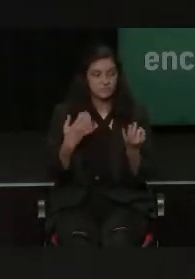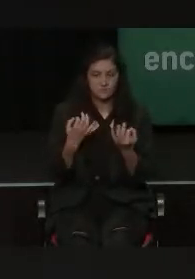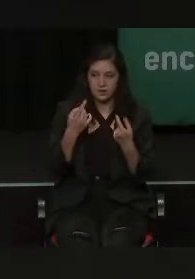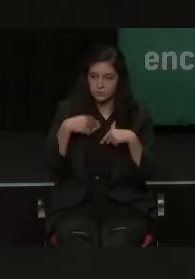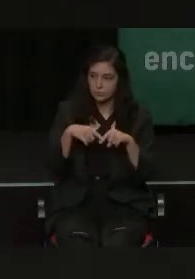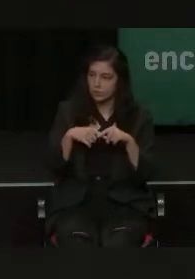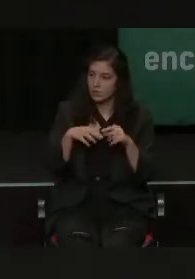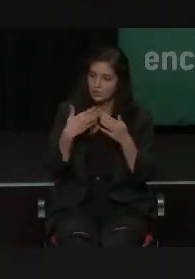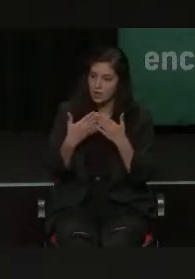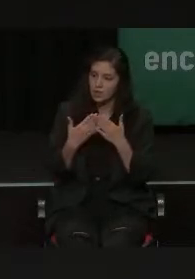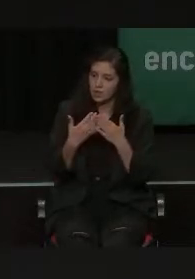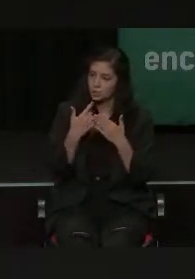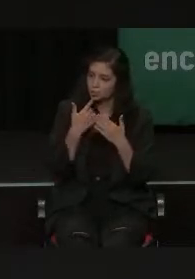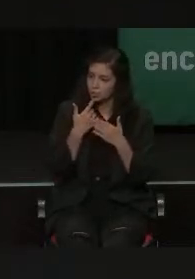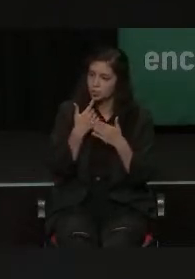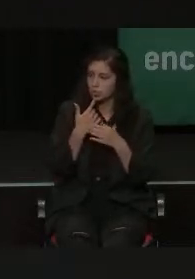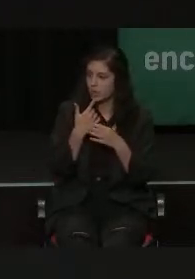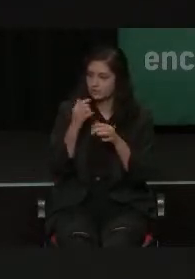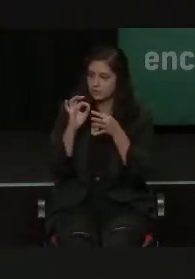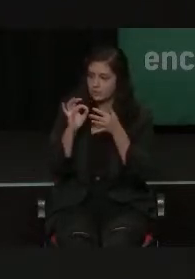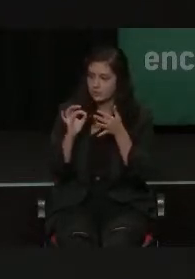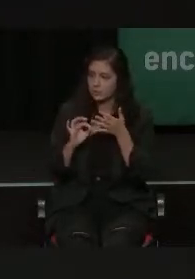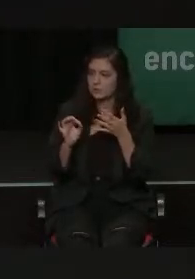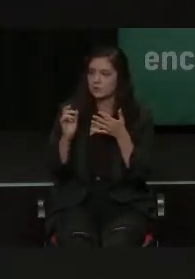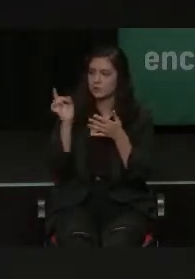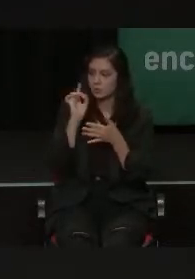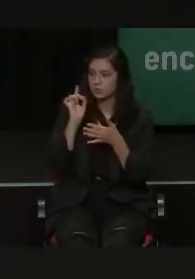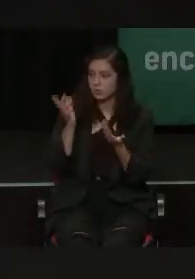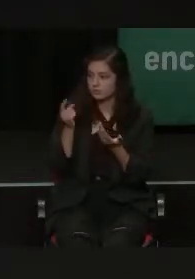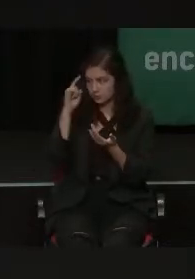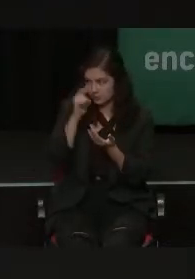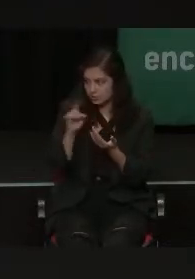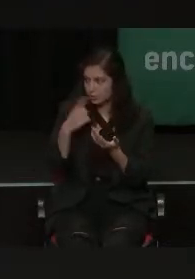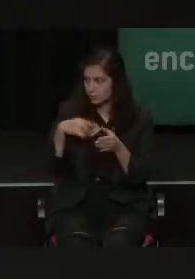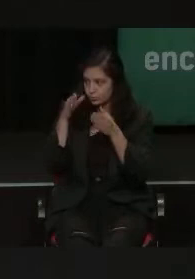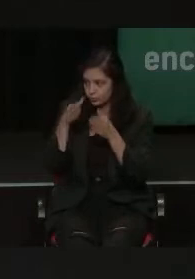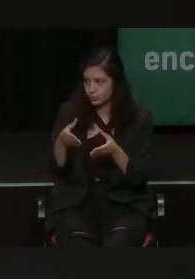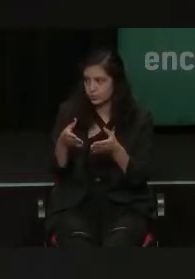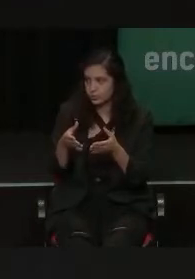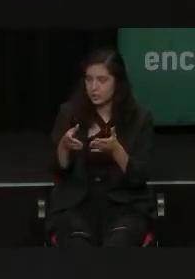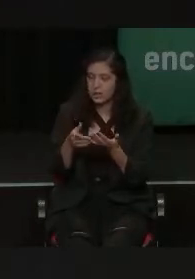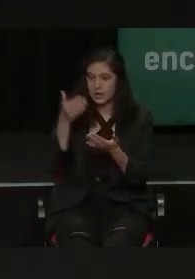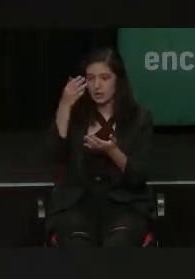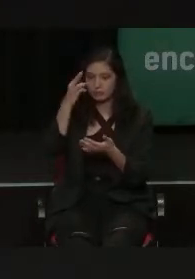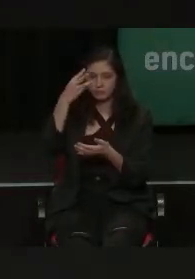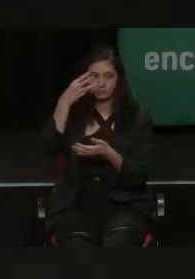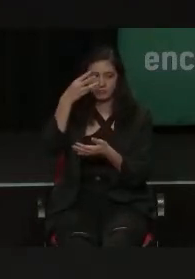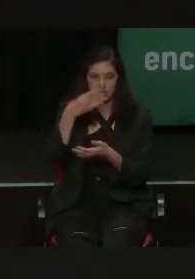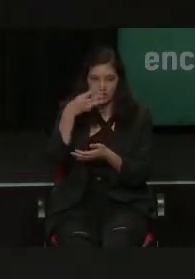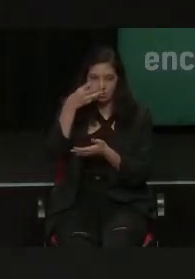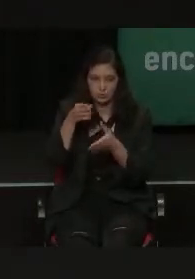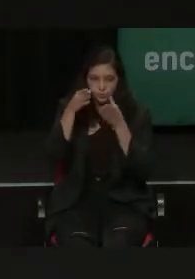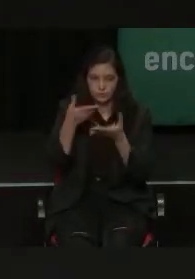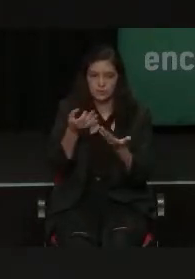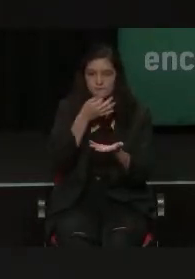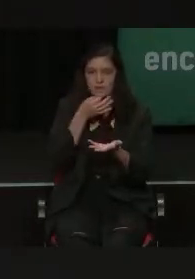with a very, very important topic. You know that we devoted these 3 days on speaking